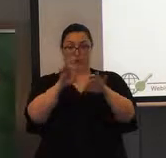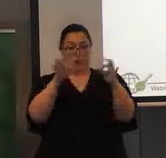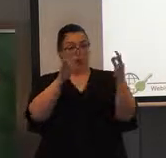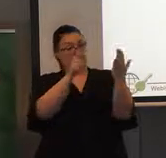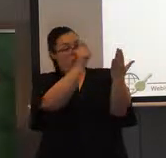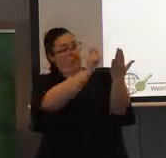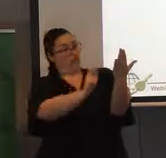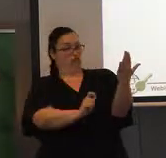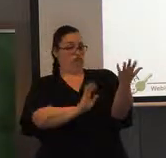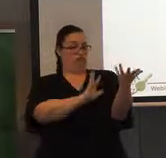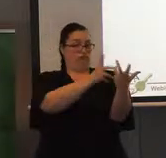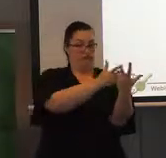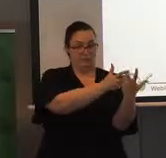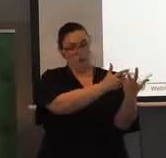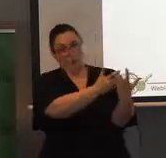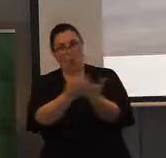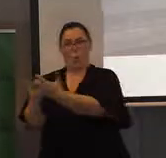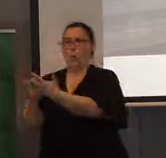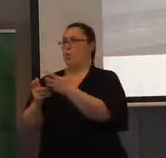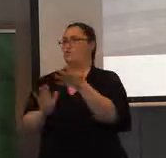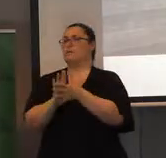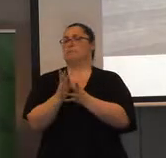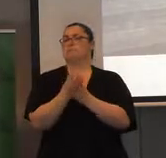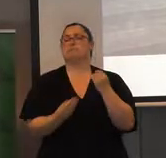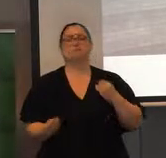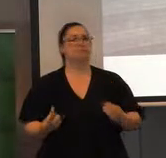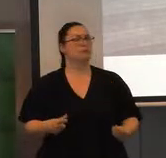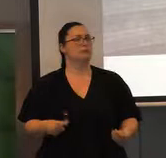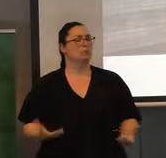for everybody, you're missing one of the important aspects.